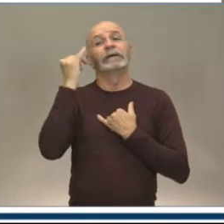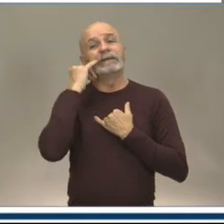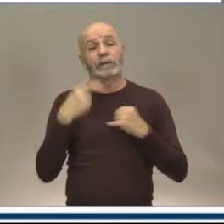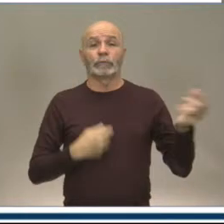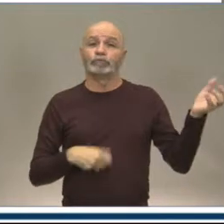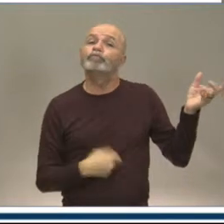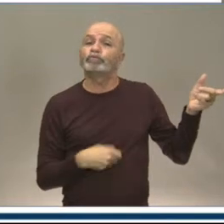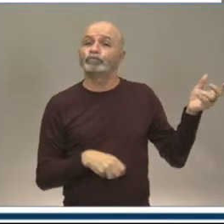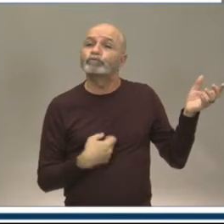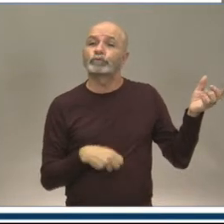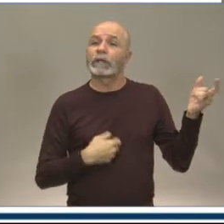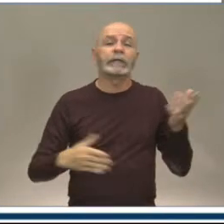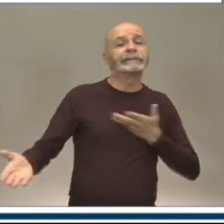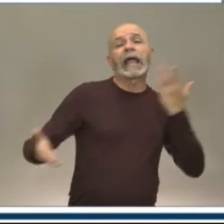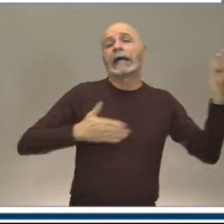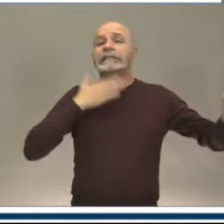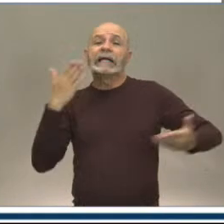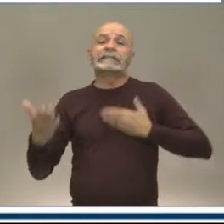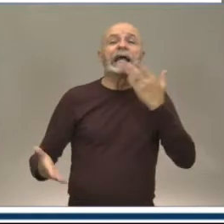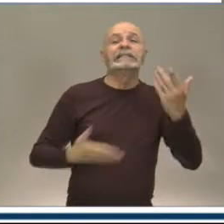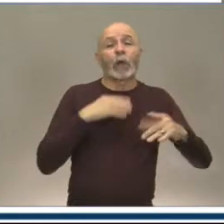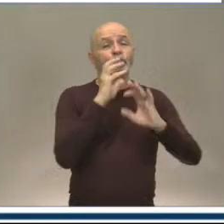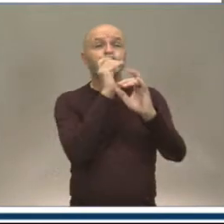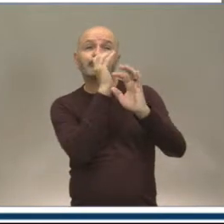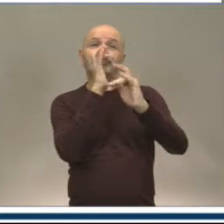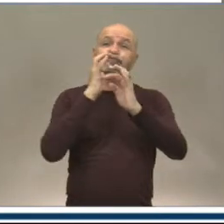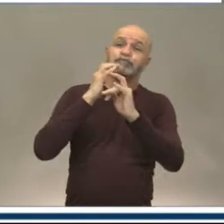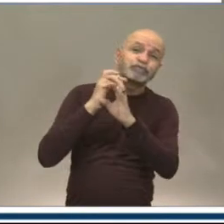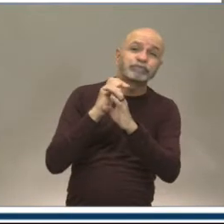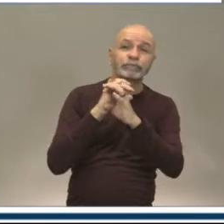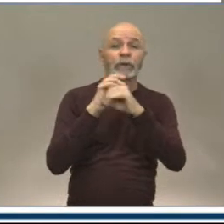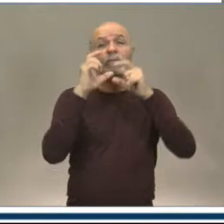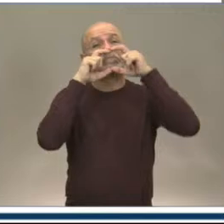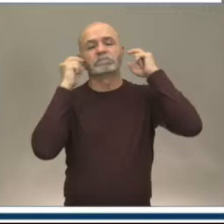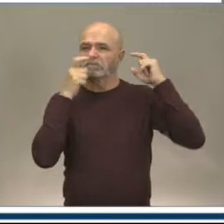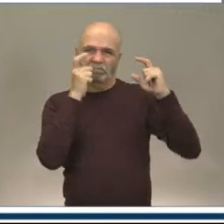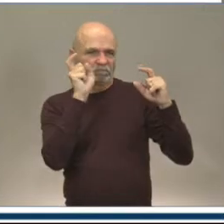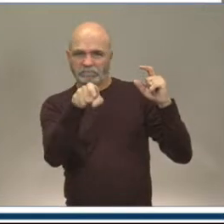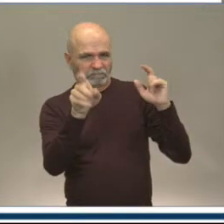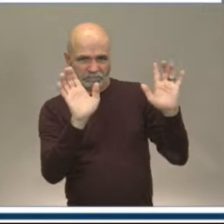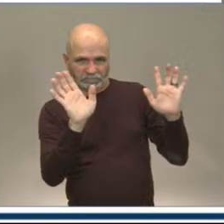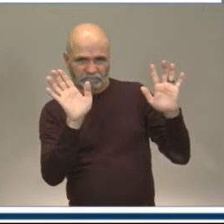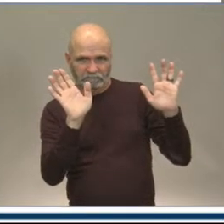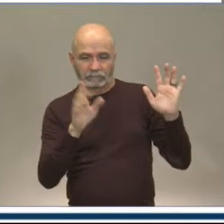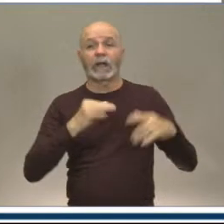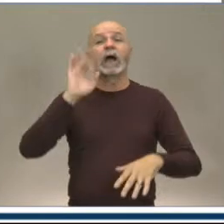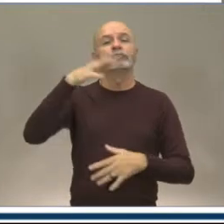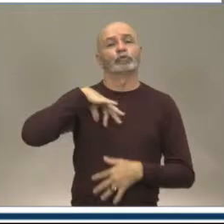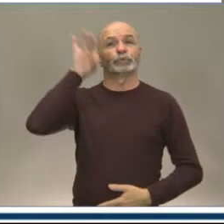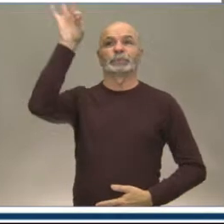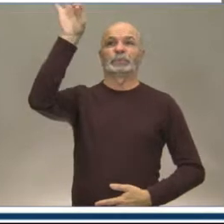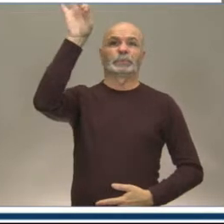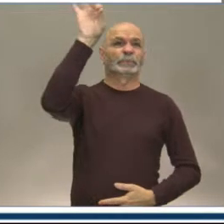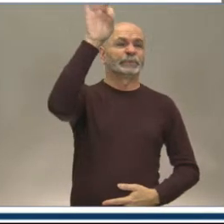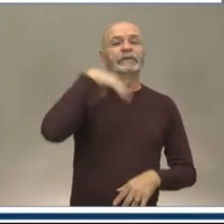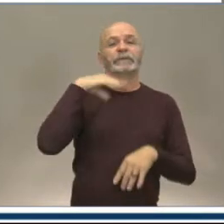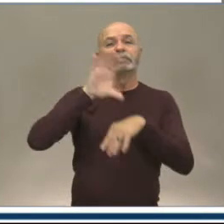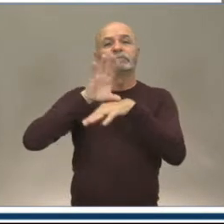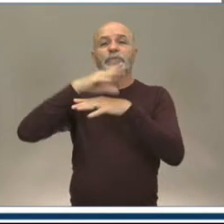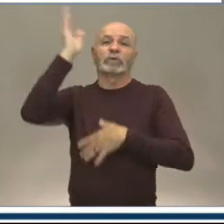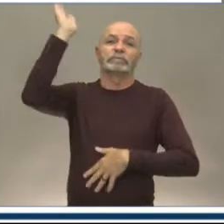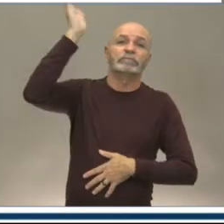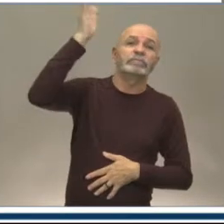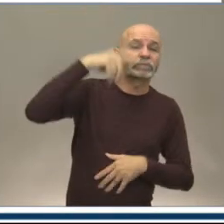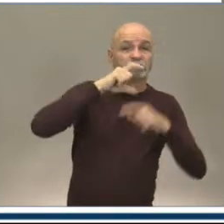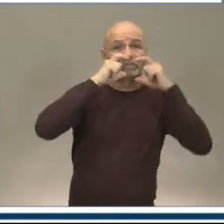playing a wind instrument, no mask is required. If you're publicly speaking or officiating at an event, if you're having formal